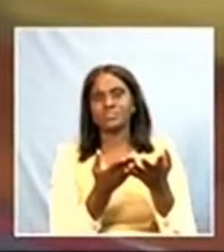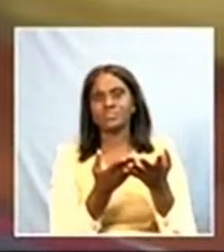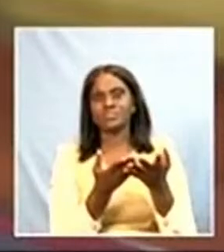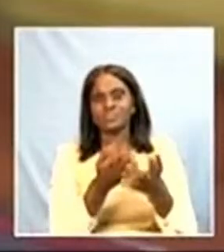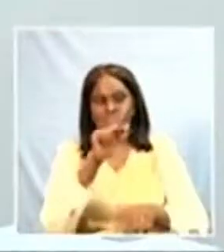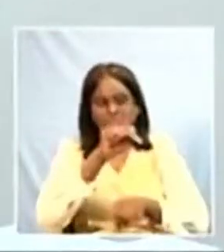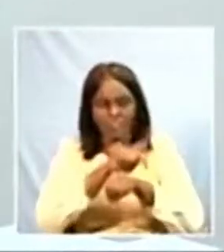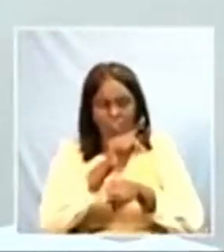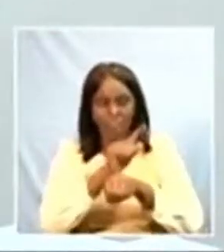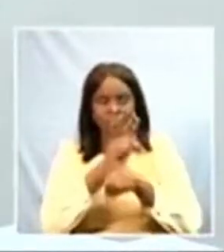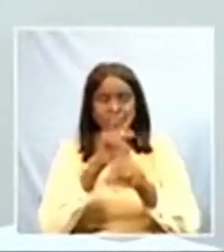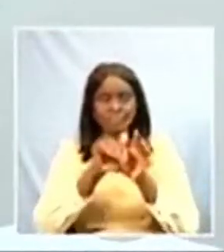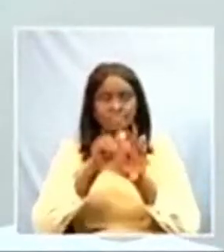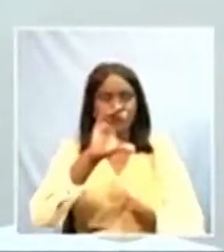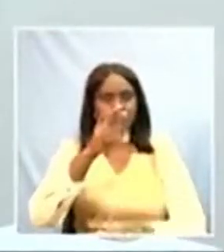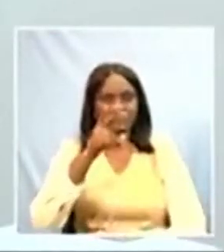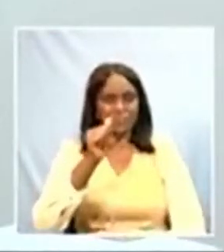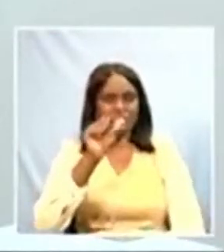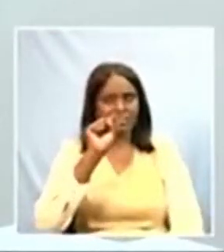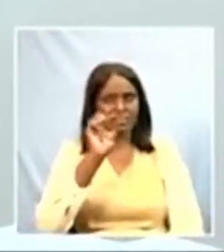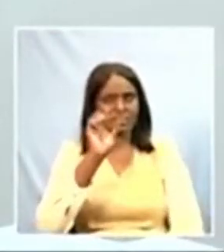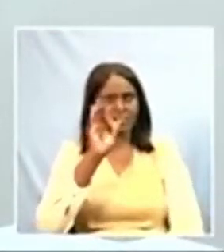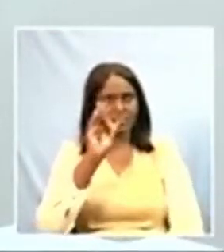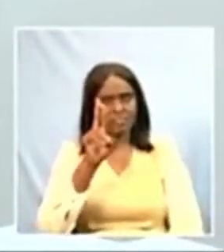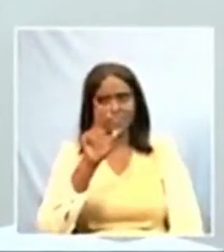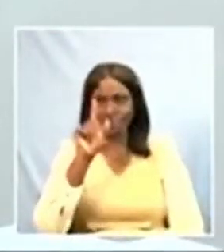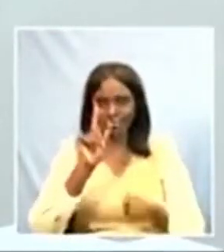The project in Joseph cannot cost the same in Siom,